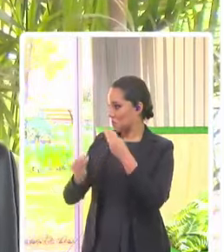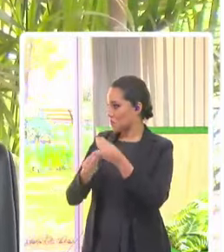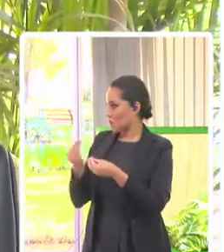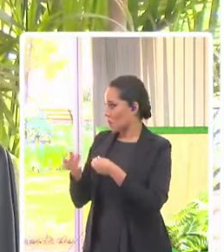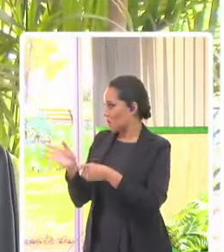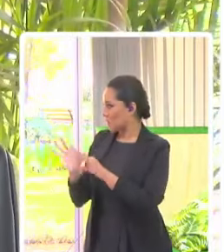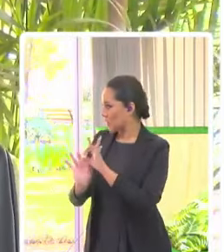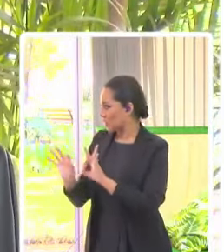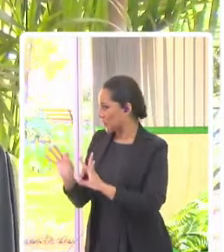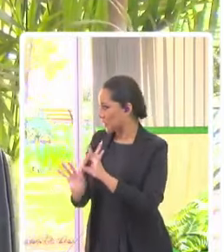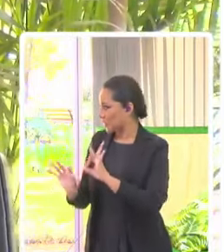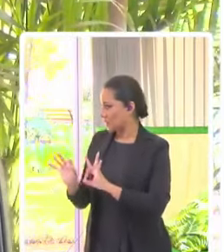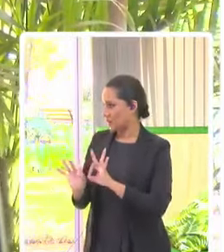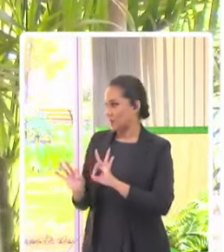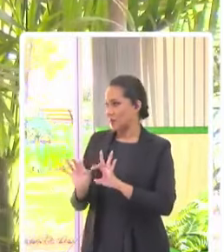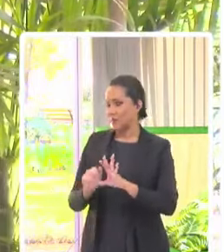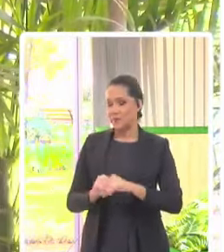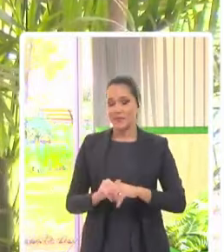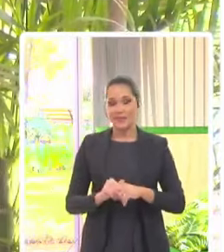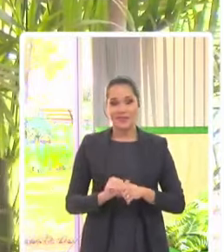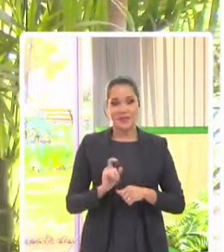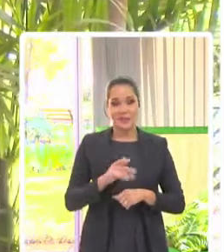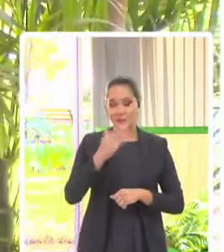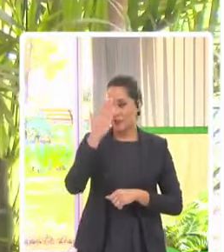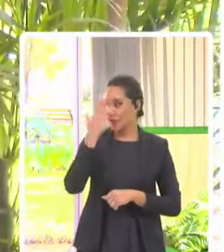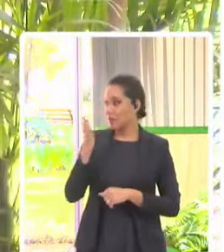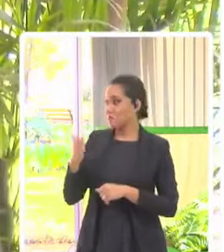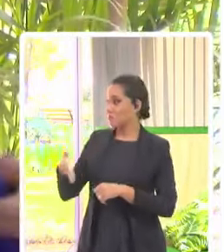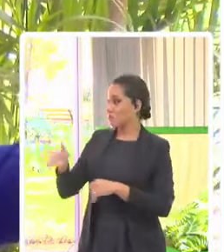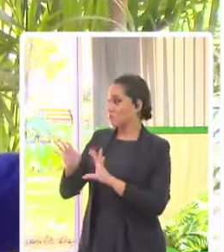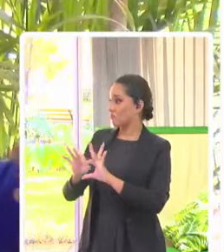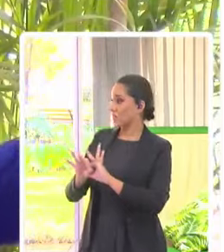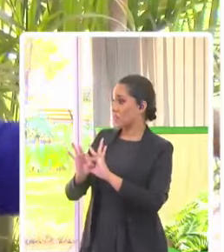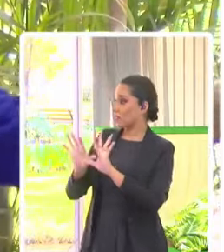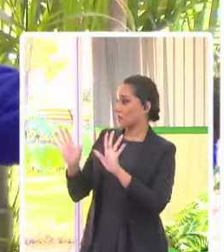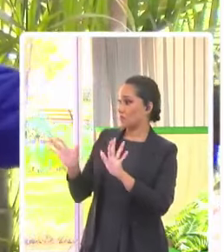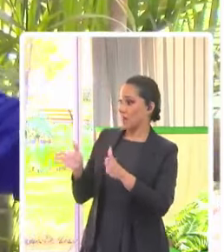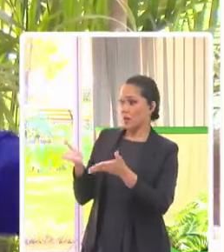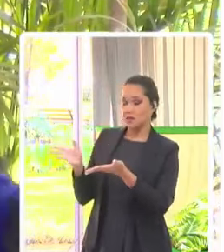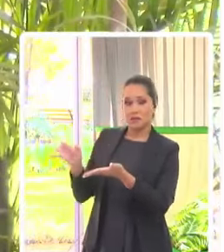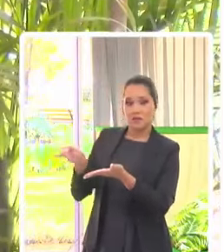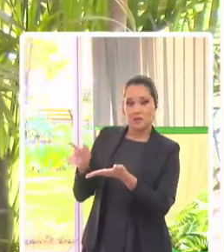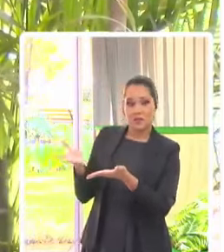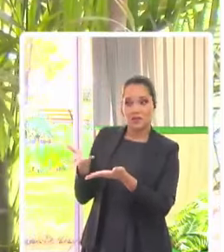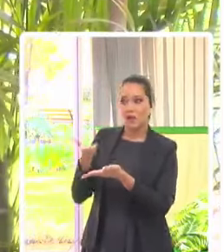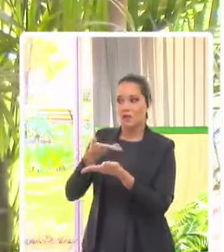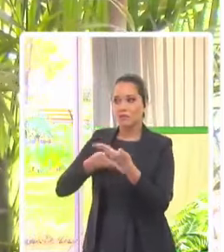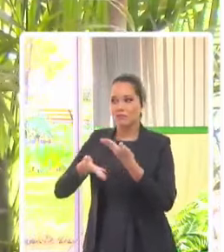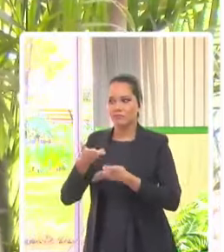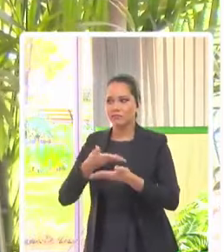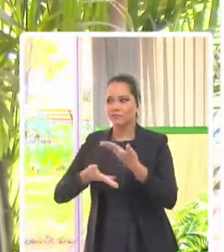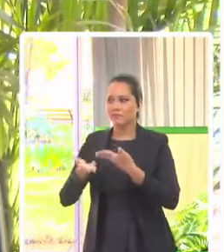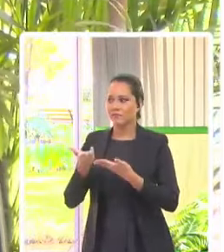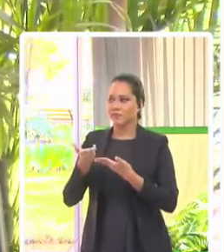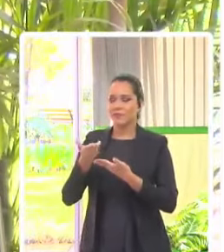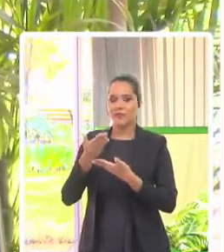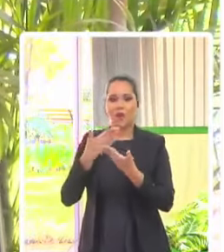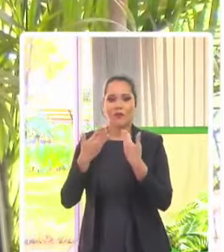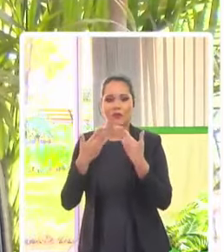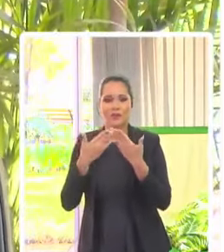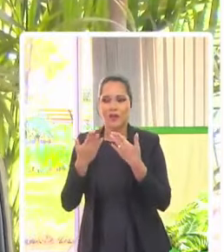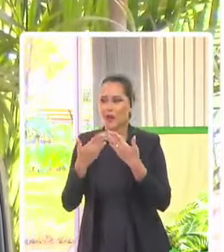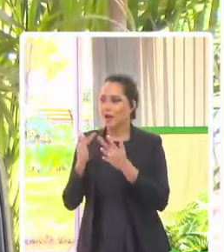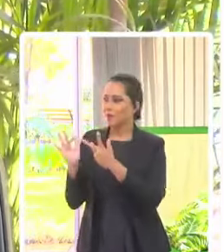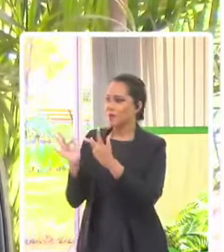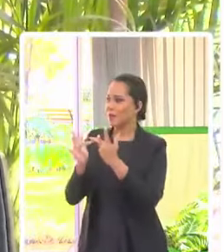Kata. And then you feel free also to share the microphone and interact. We are